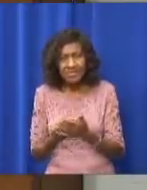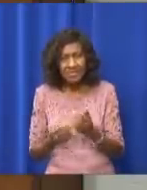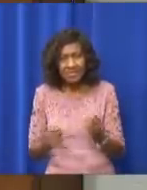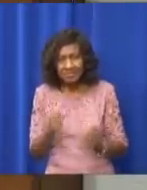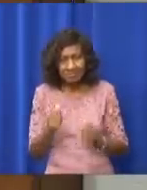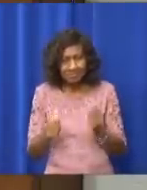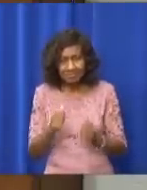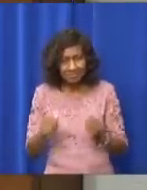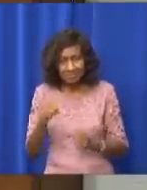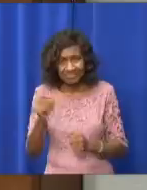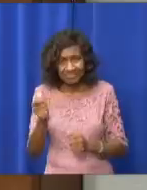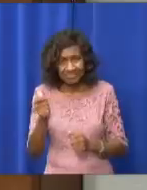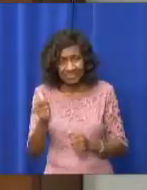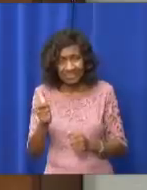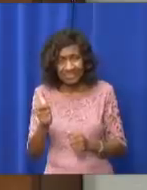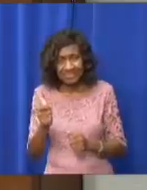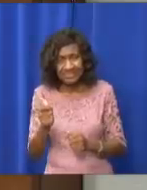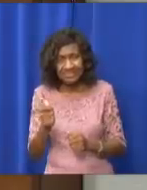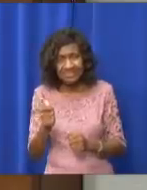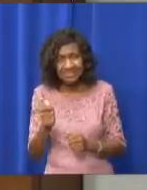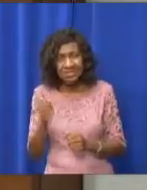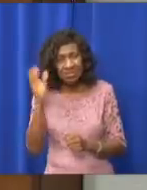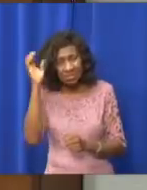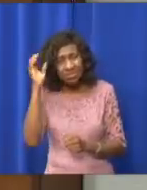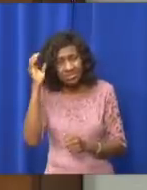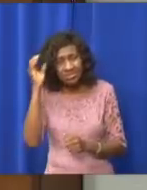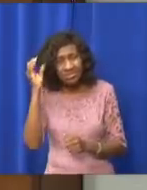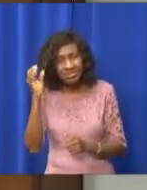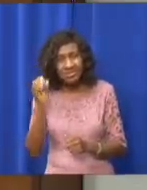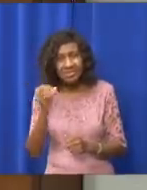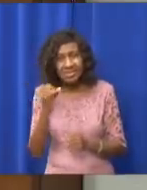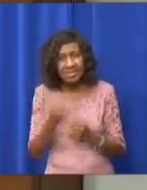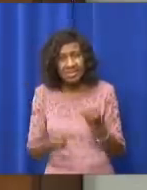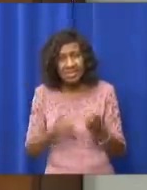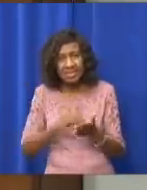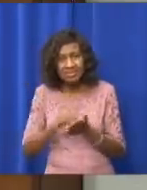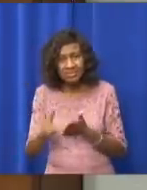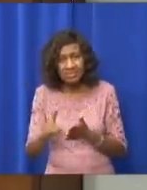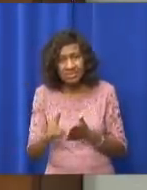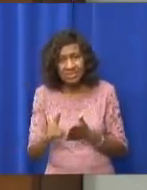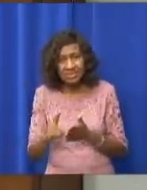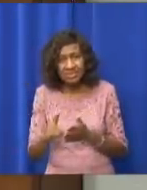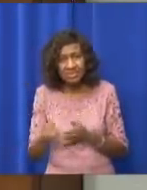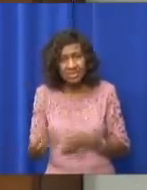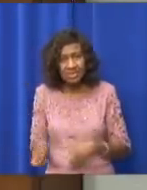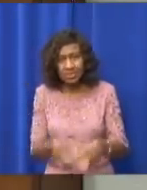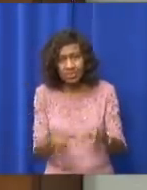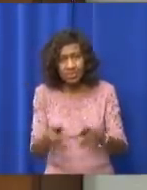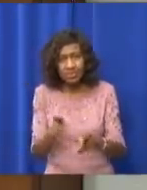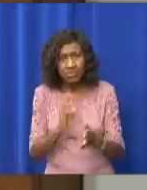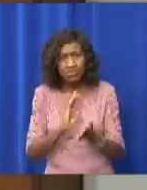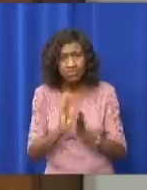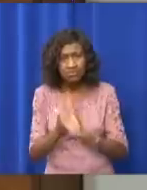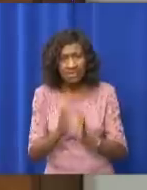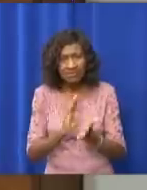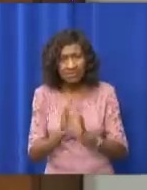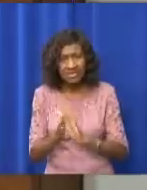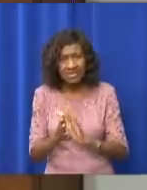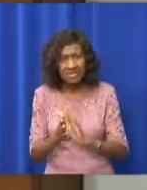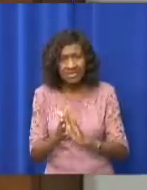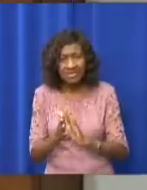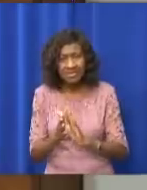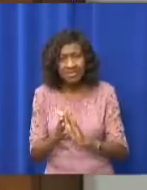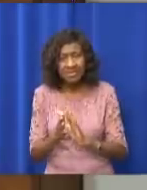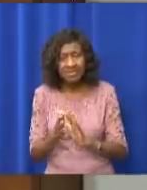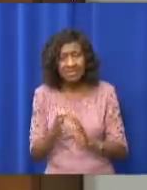week I mentioned speeding as a community concern, and over the past week our roads policing and traffic enforcement unit have carried